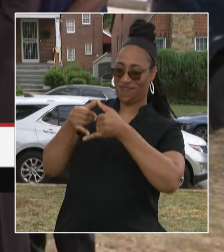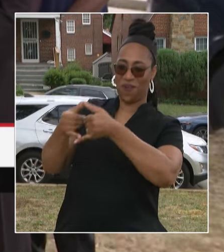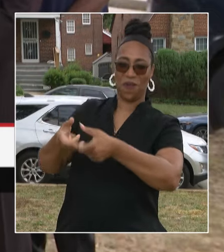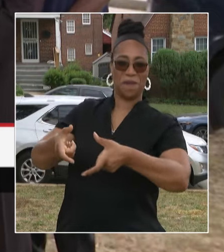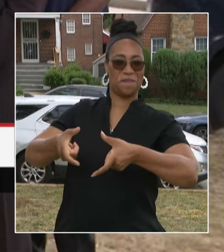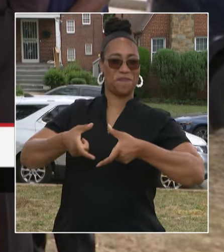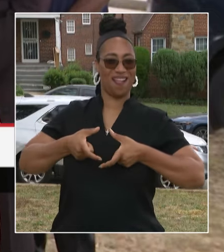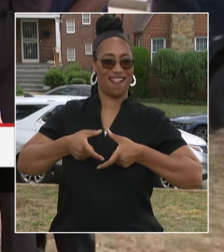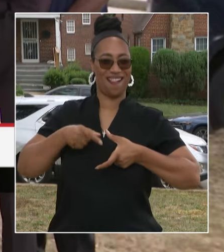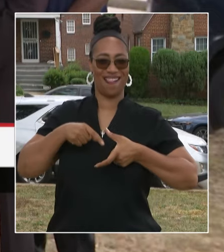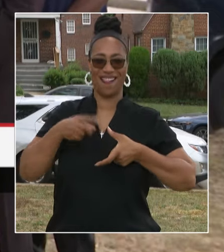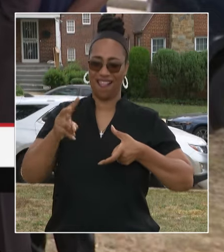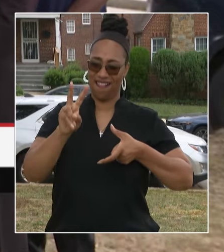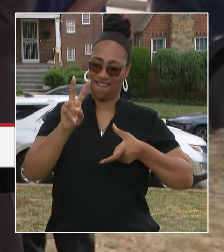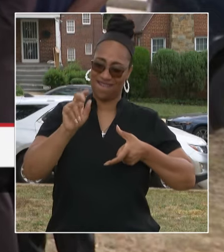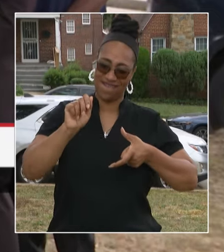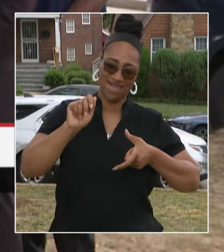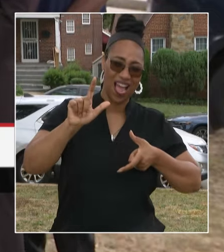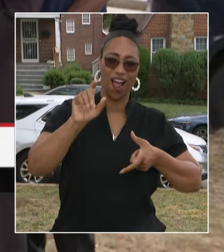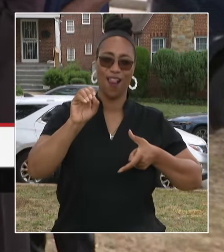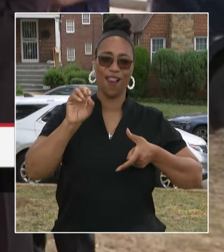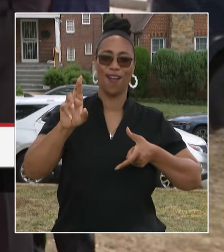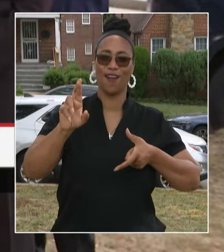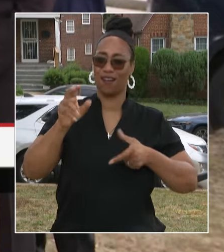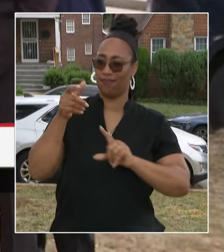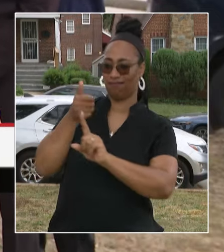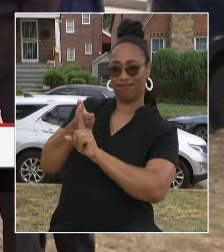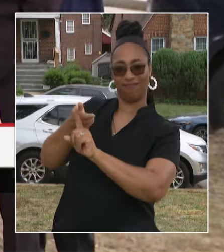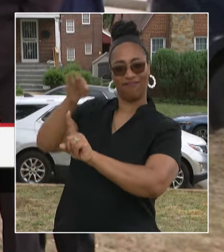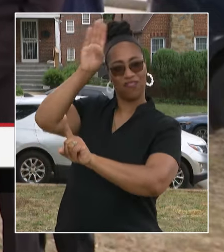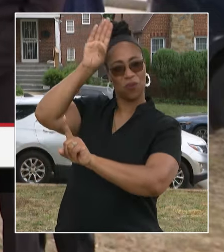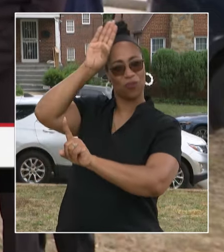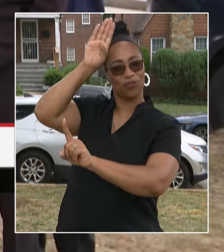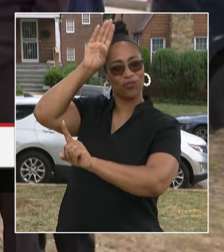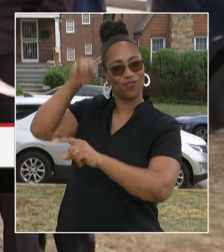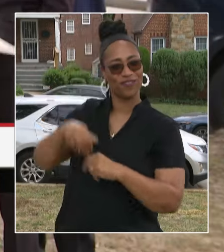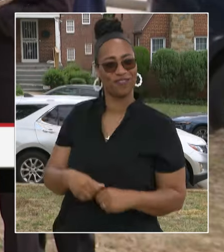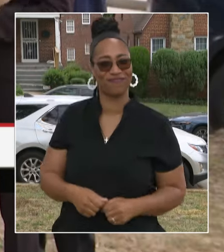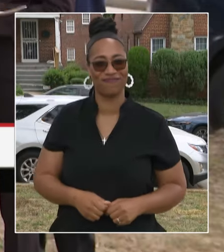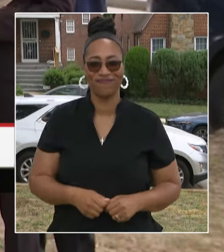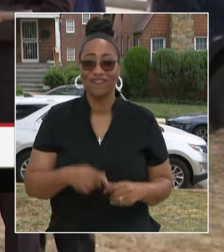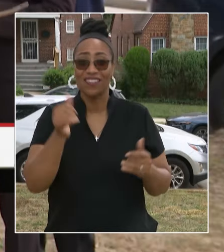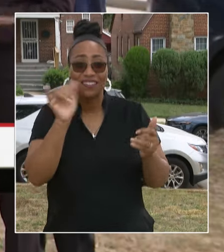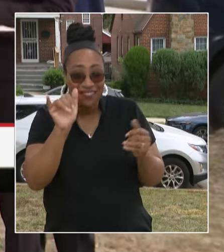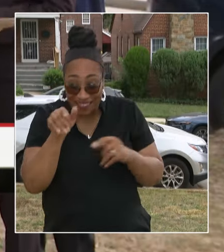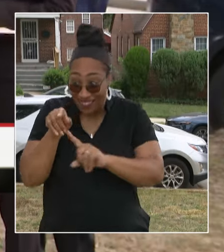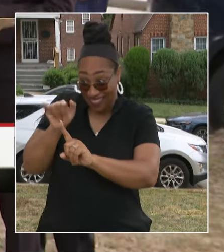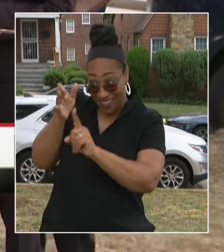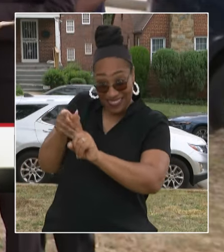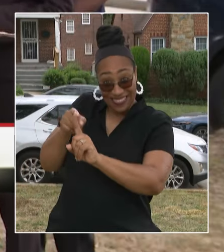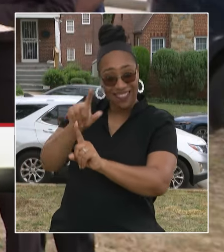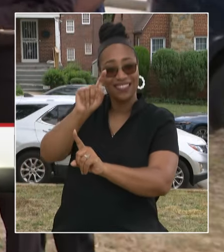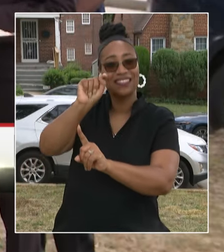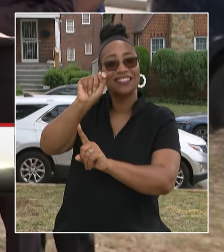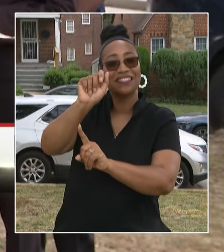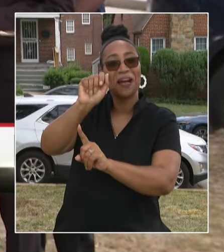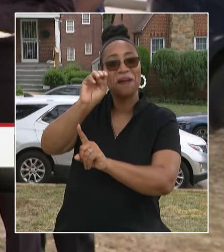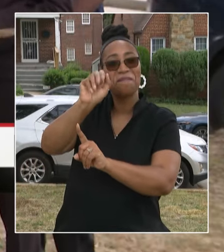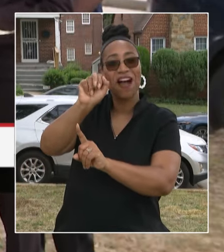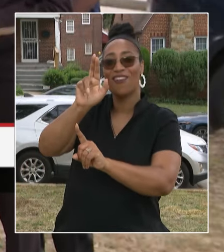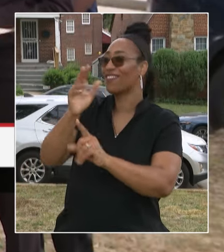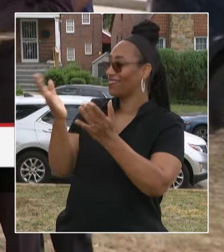The first one. She's back there. Her name is Tawana Robinson. She's part of us. But these are the kind of things that was happening because of